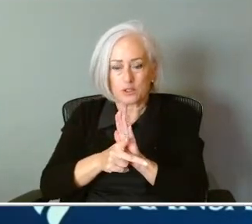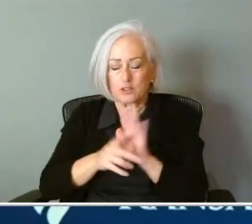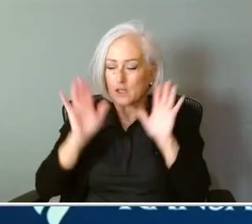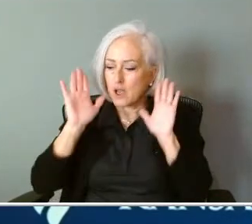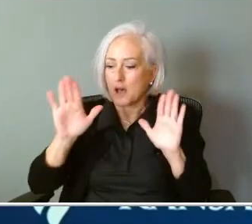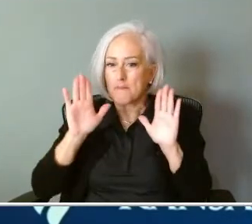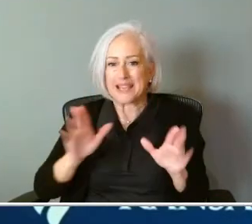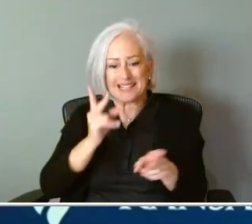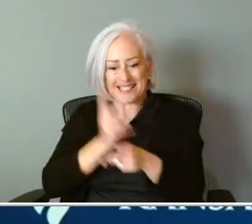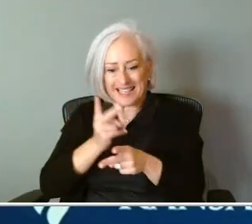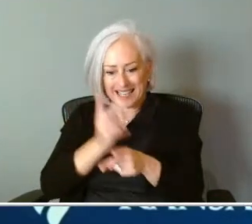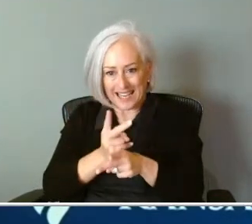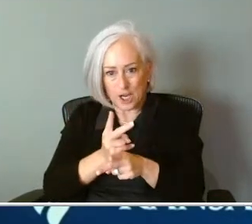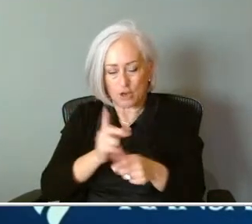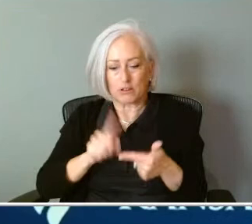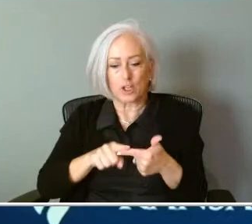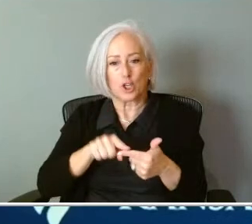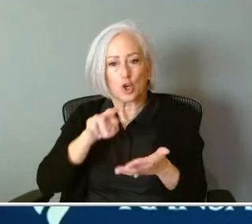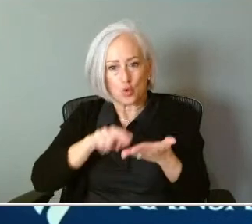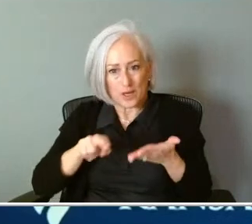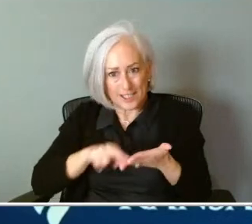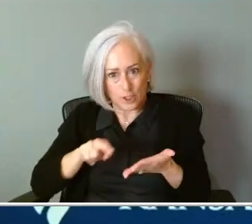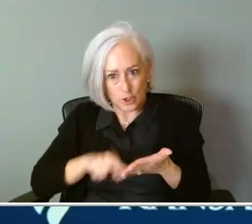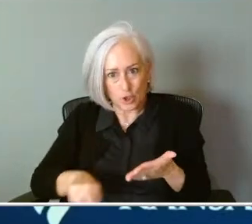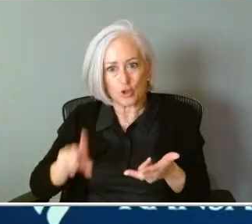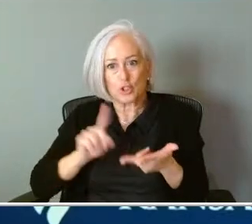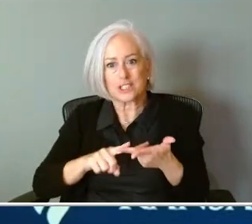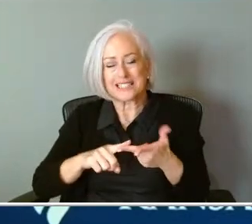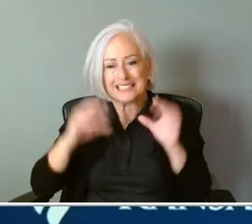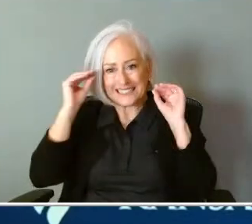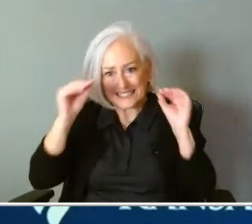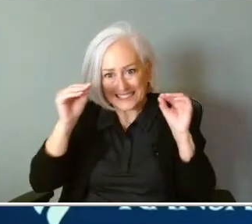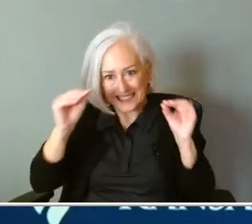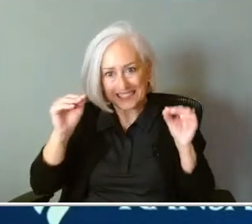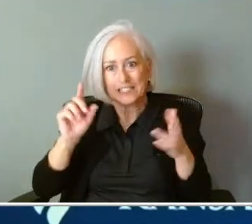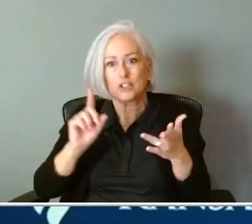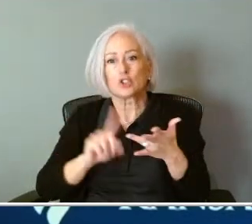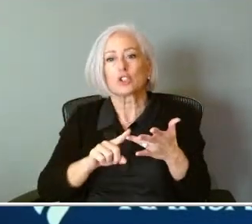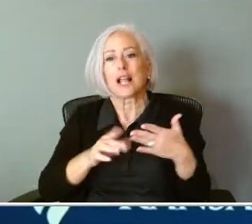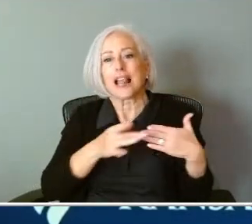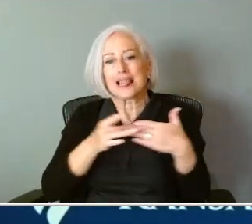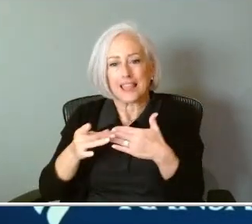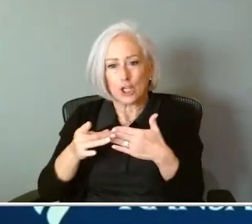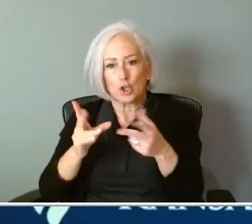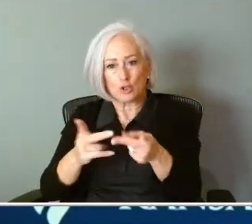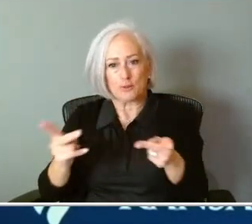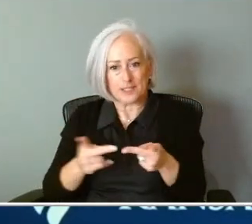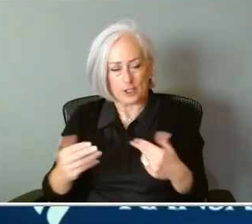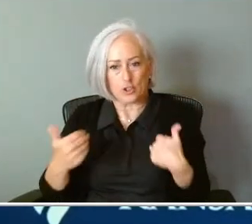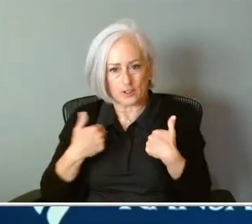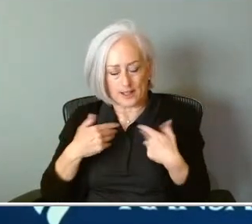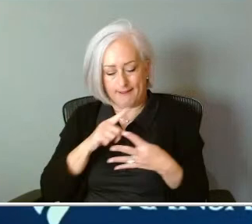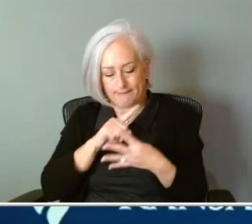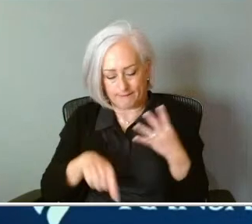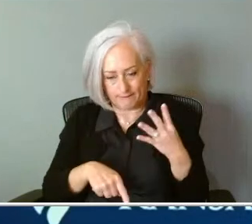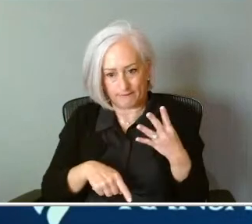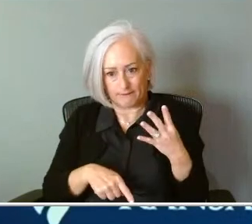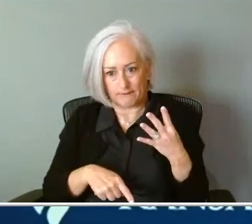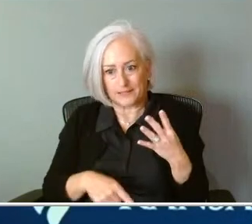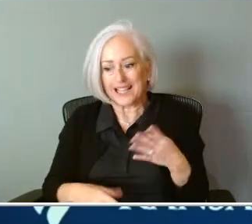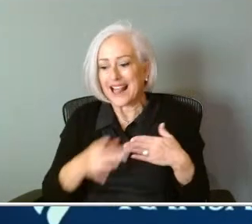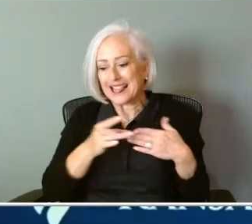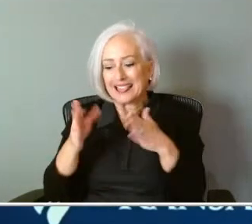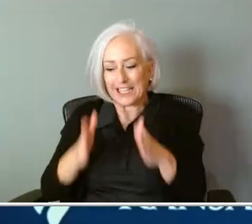to do teaching, and have positions of leadership. And I strongly feel that leaders need to continue